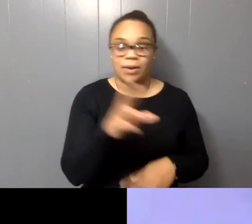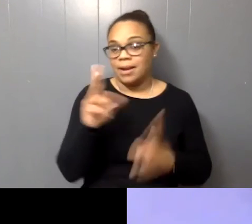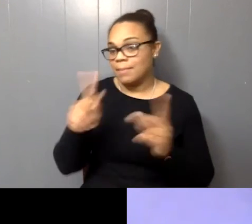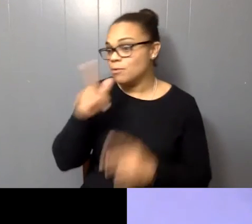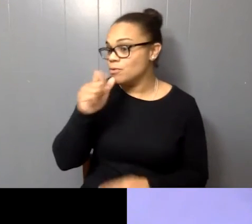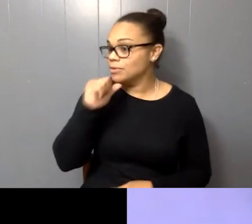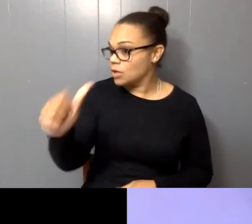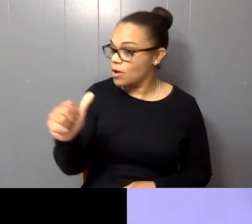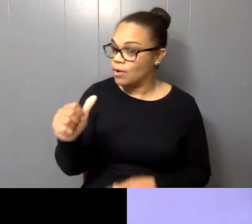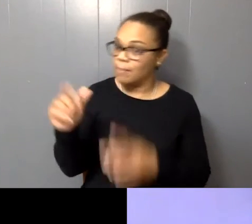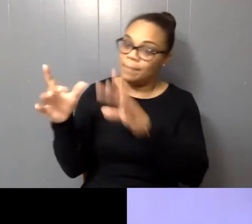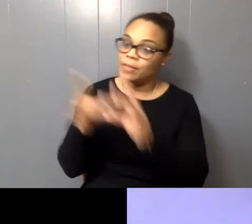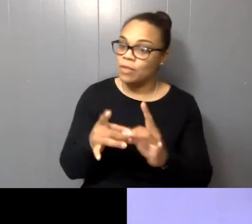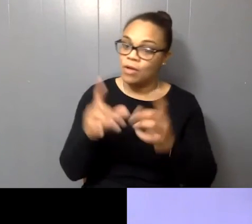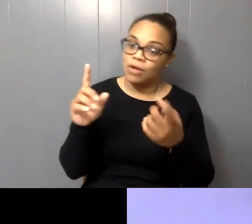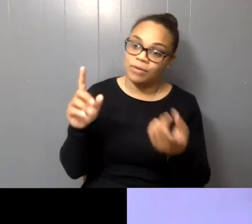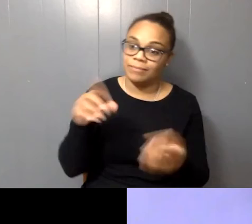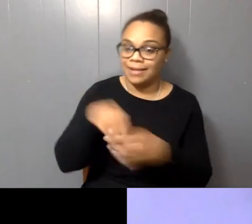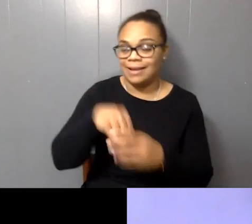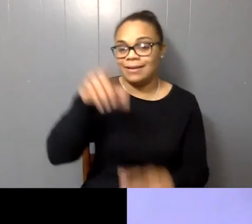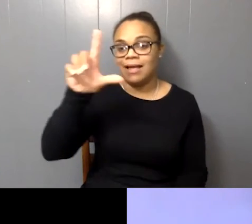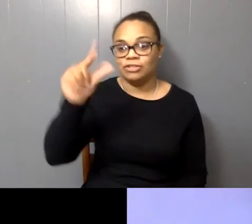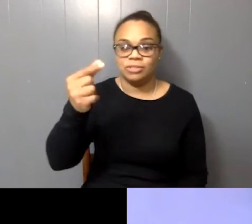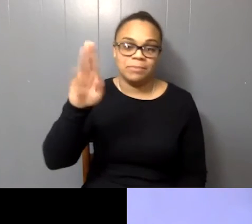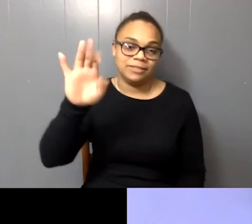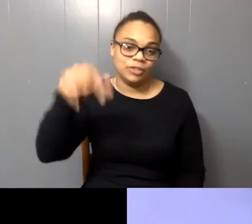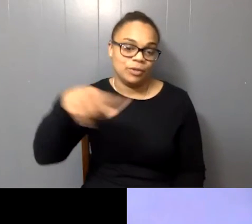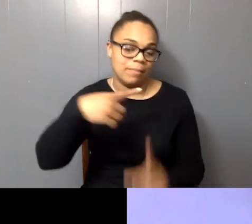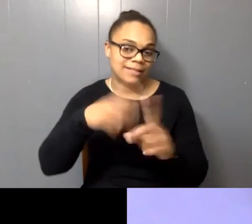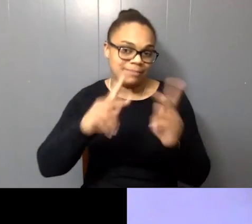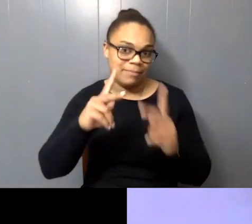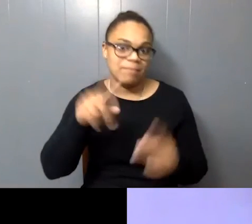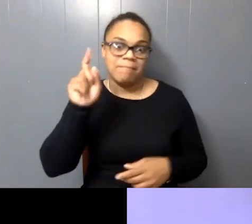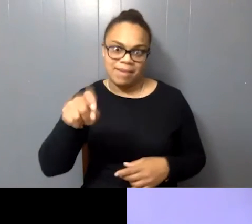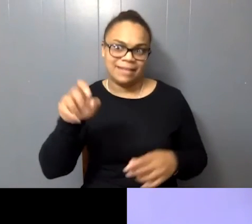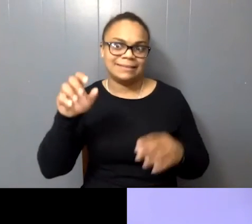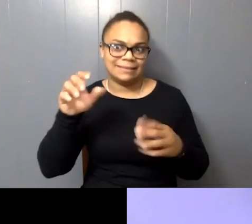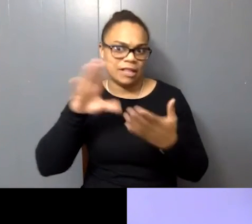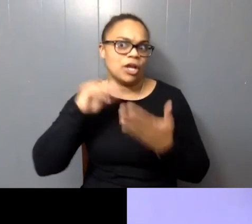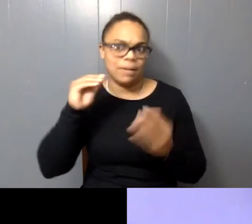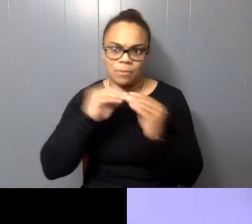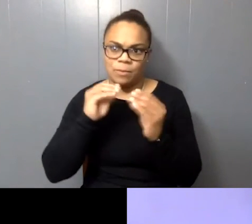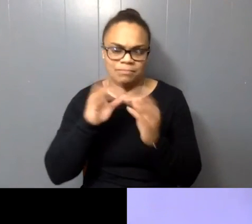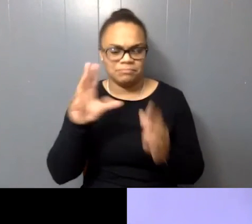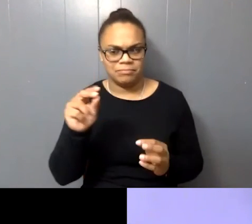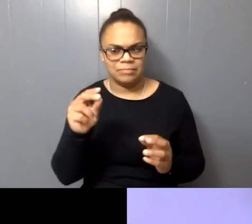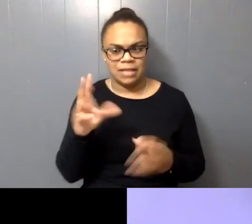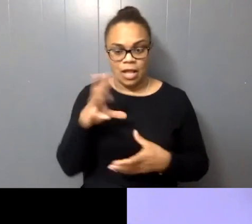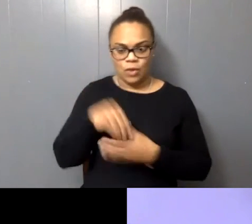plus community that need to educate themselves. It's us, and honestly, us even more so.